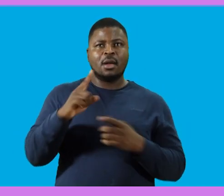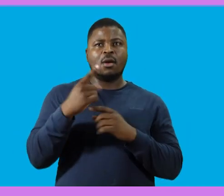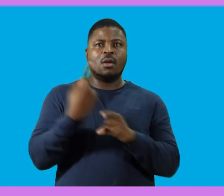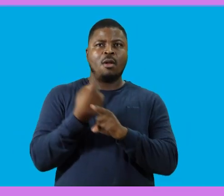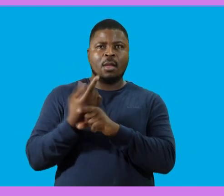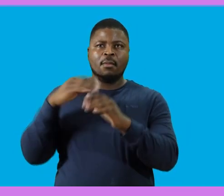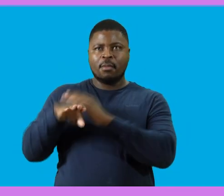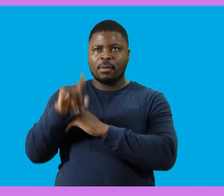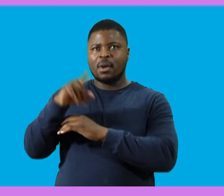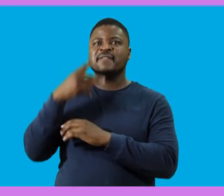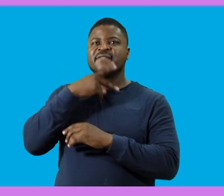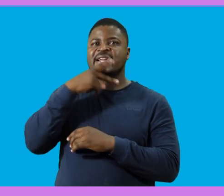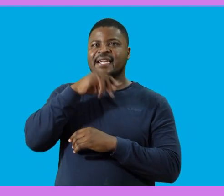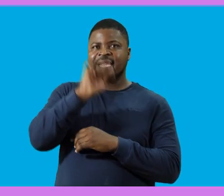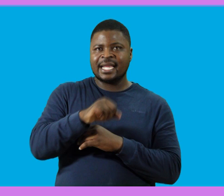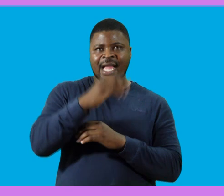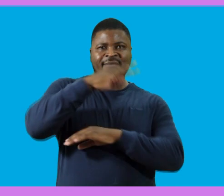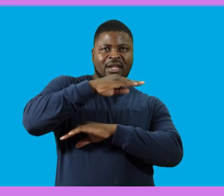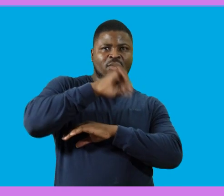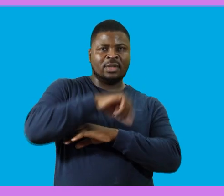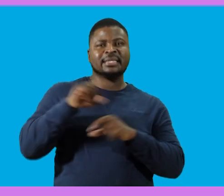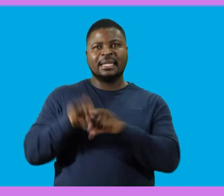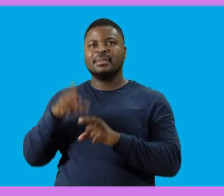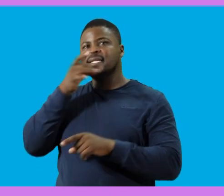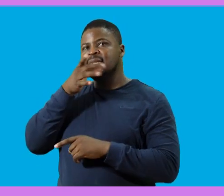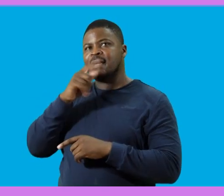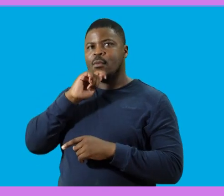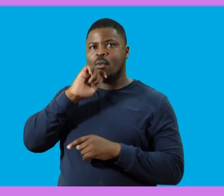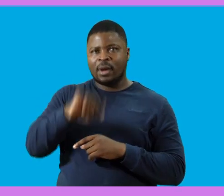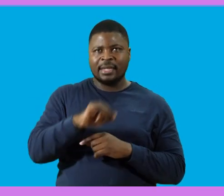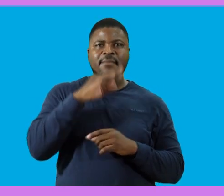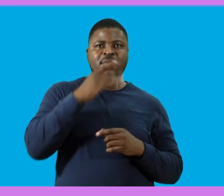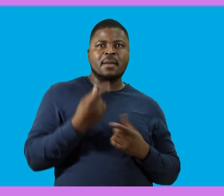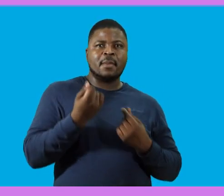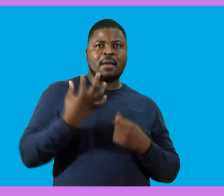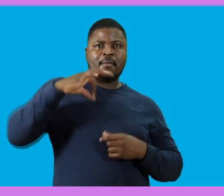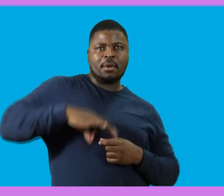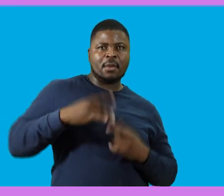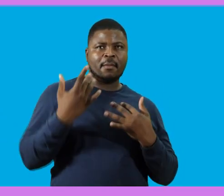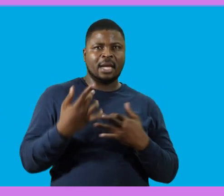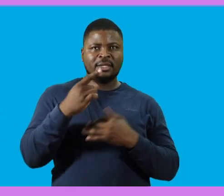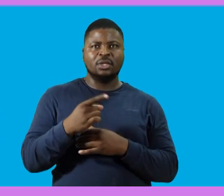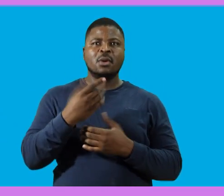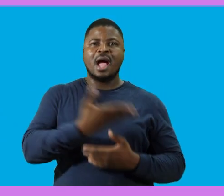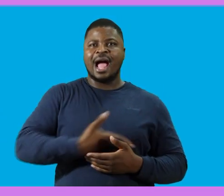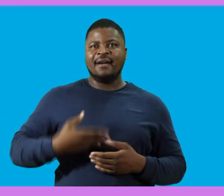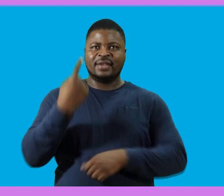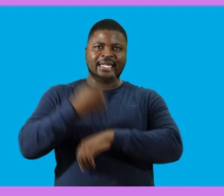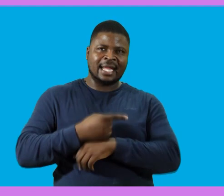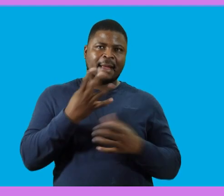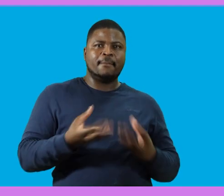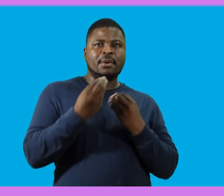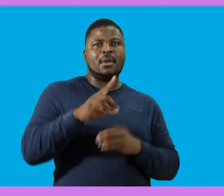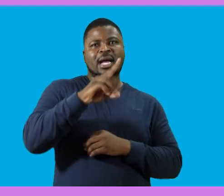so that will be 200 Rand per weekend. He plans to visit an art festival for 4